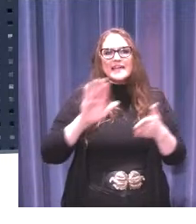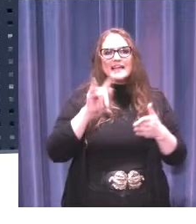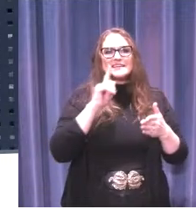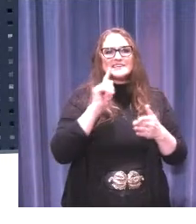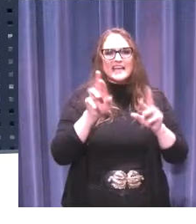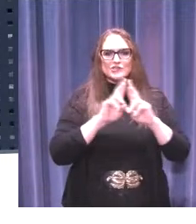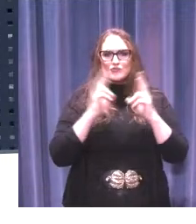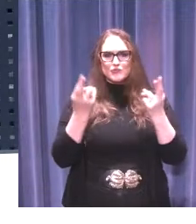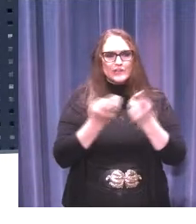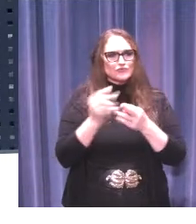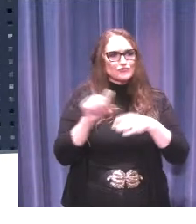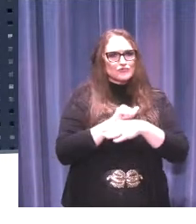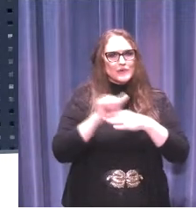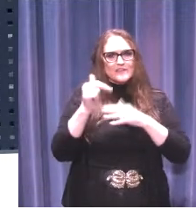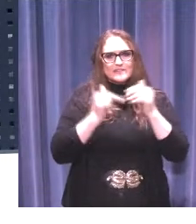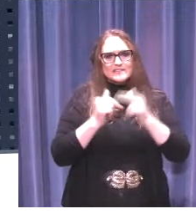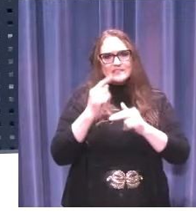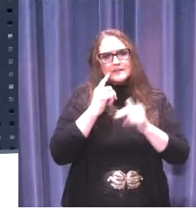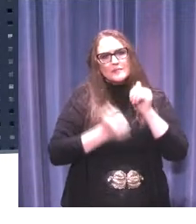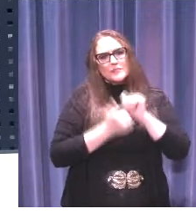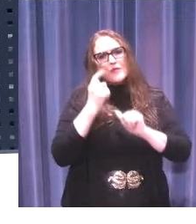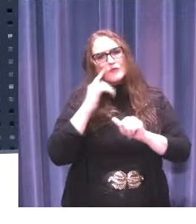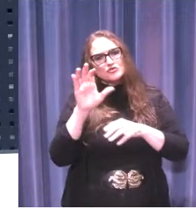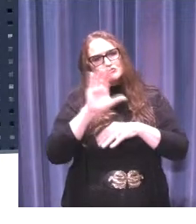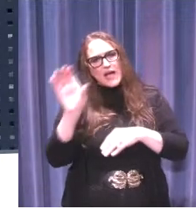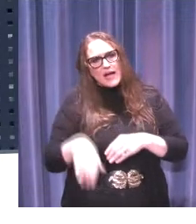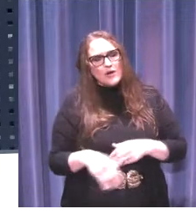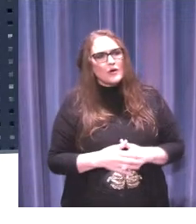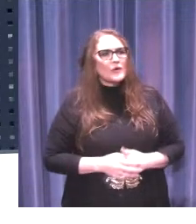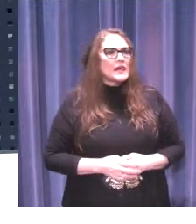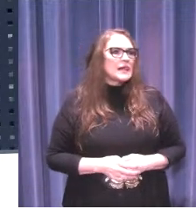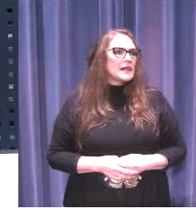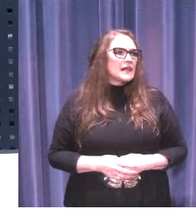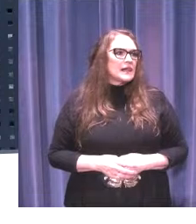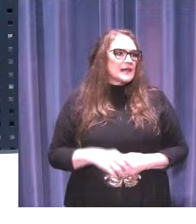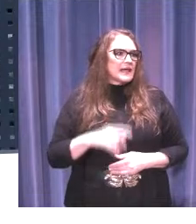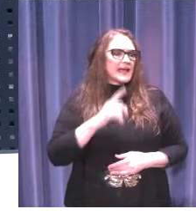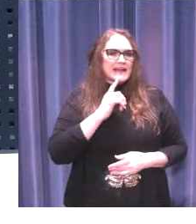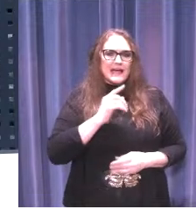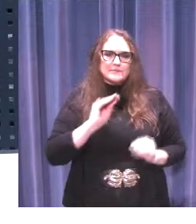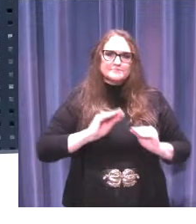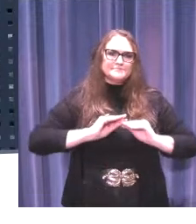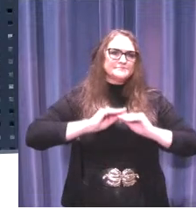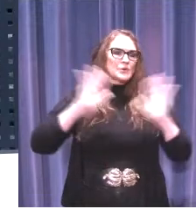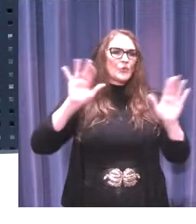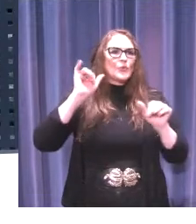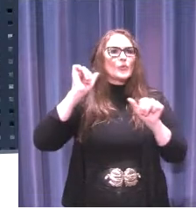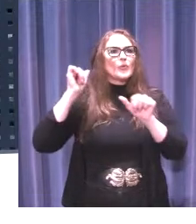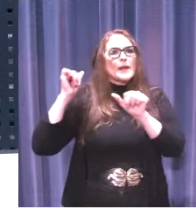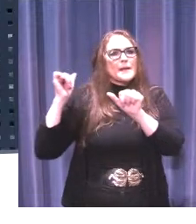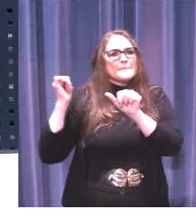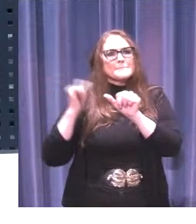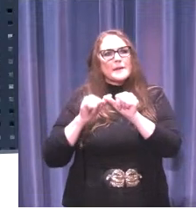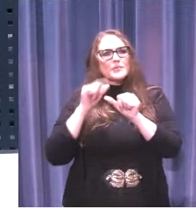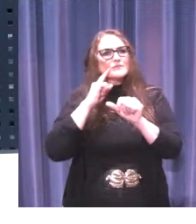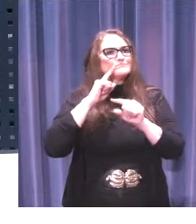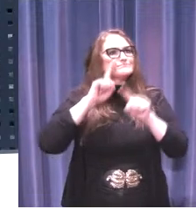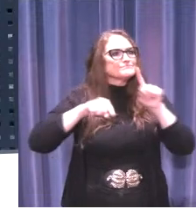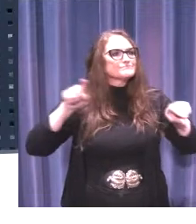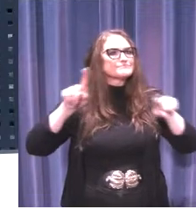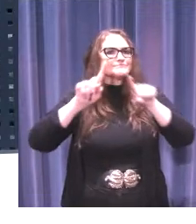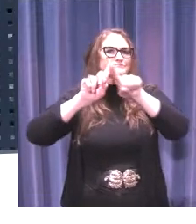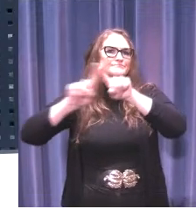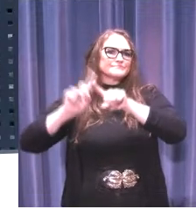training facility, essentially for Chicago. And I distinctly remember being in a series of meetings